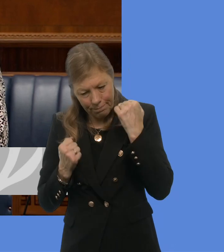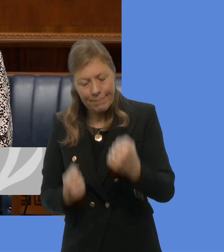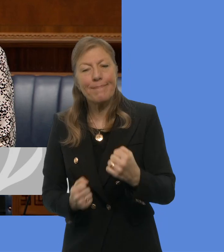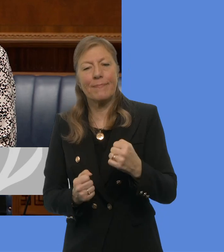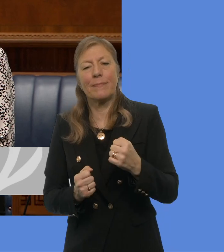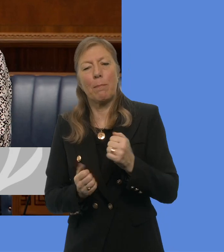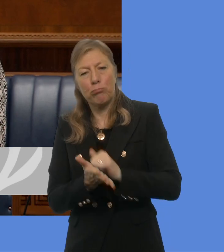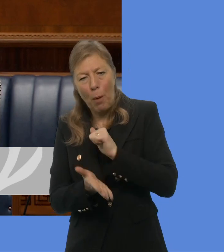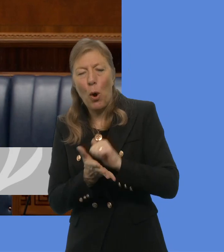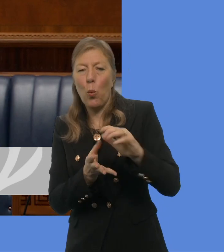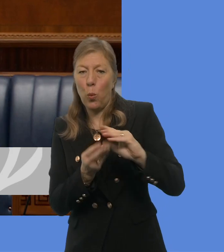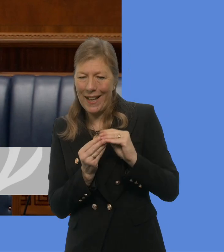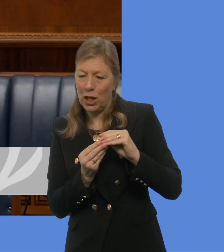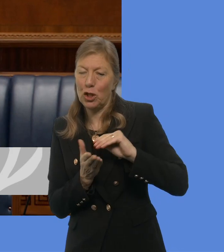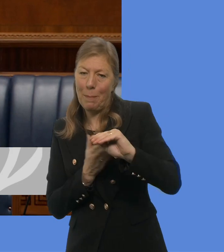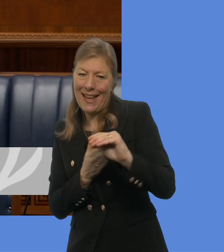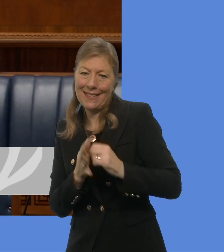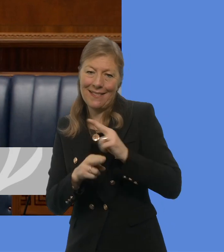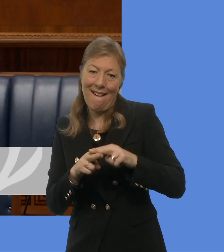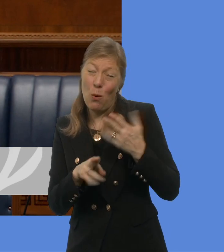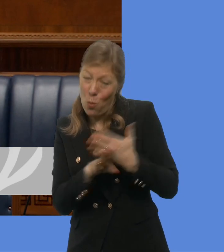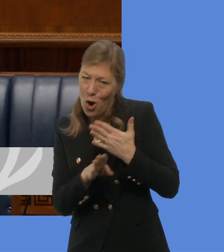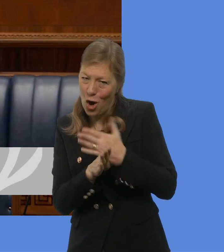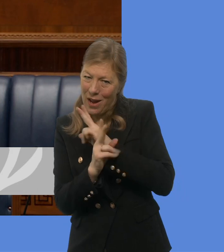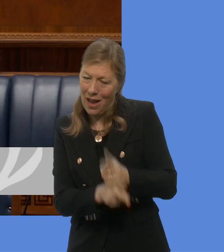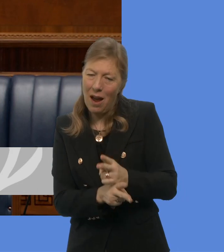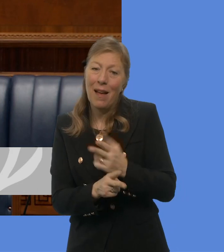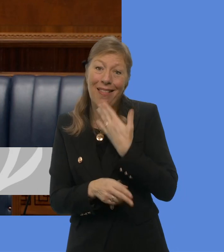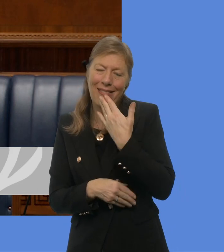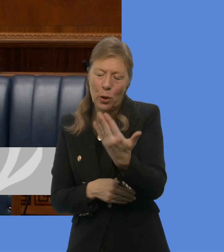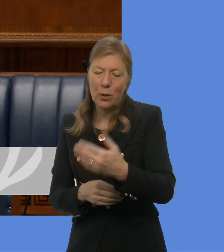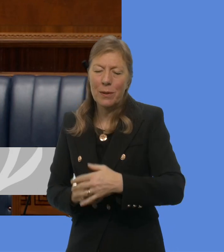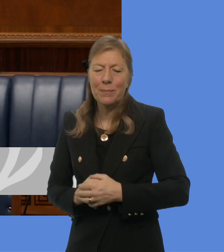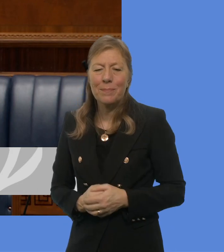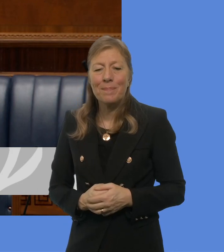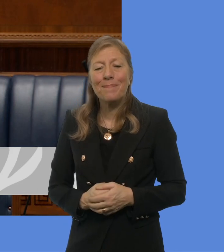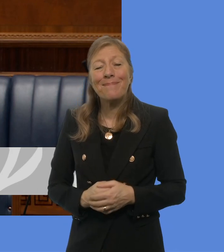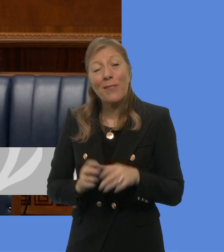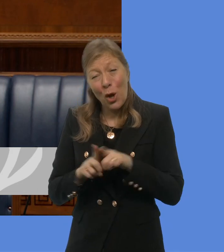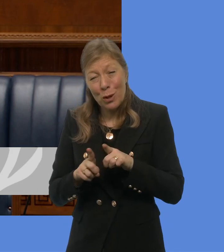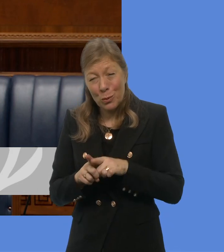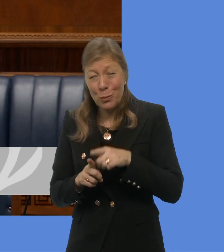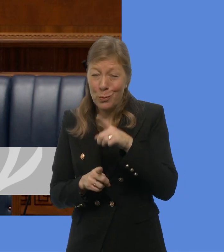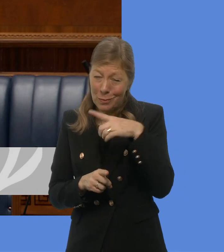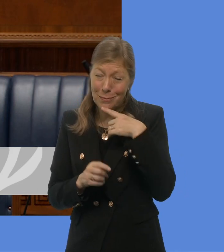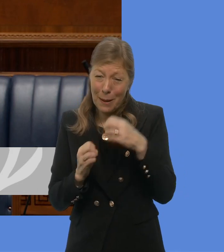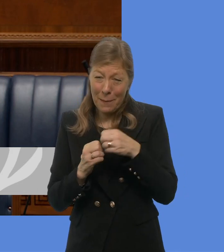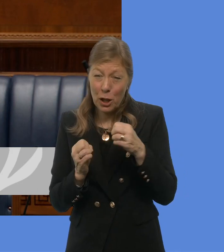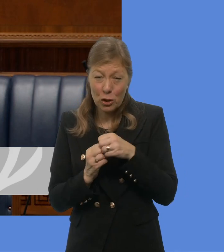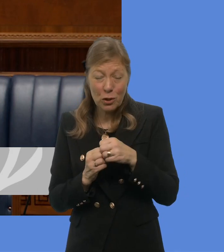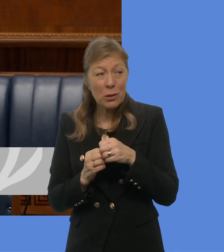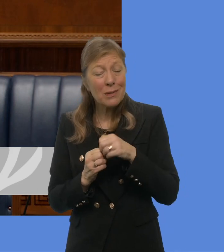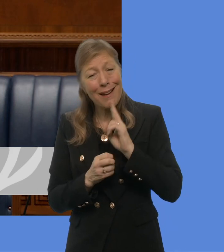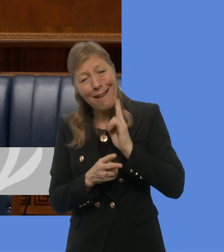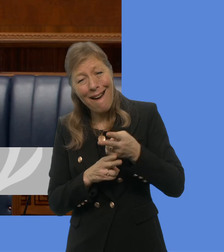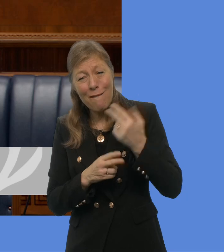way to tackling this issue. Minister, in relation to that, as you've said this yourself, we are very aware that social care is key